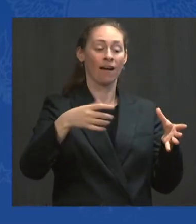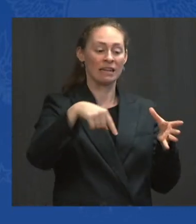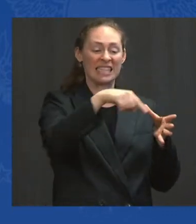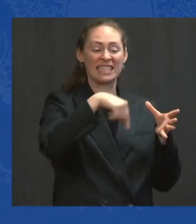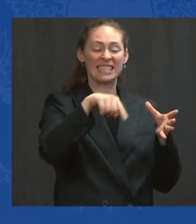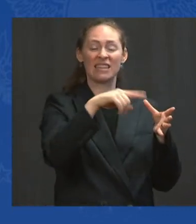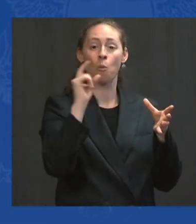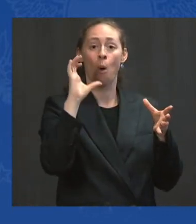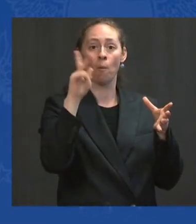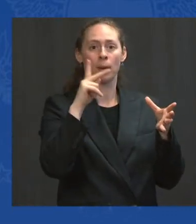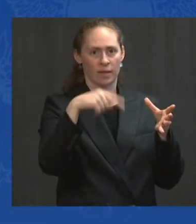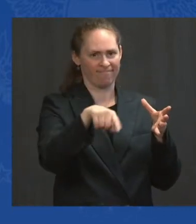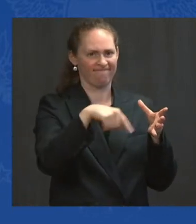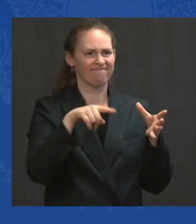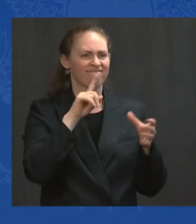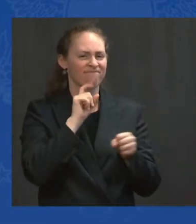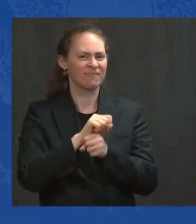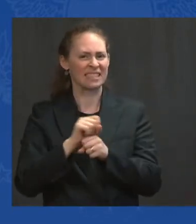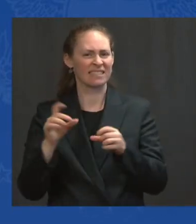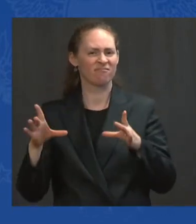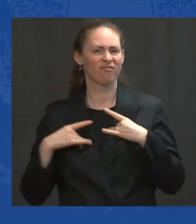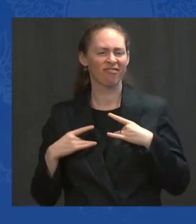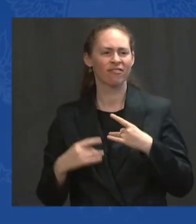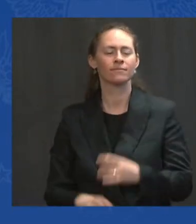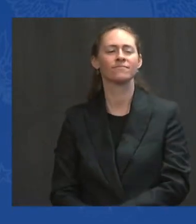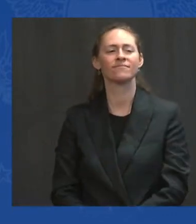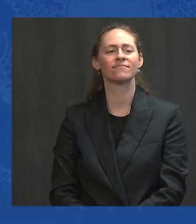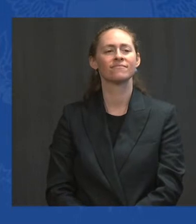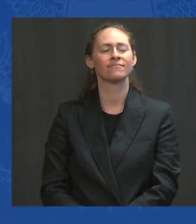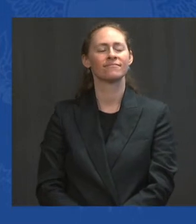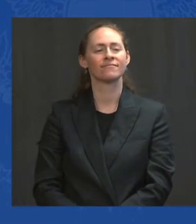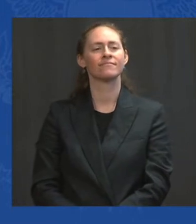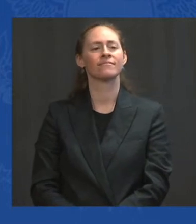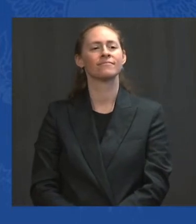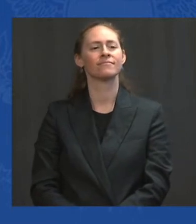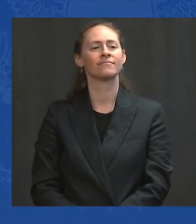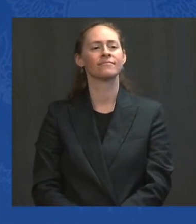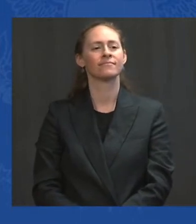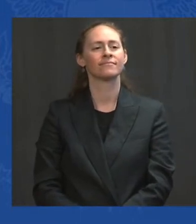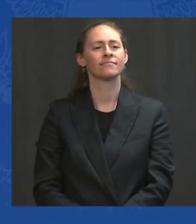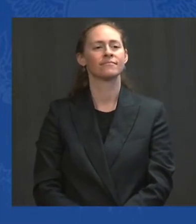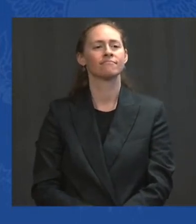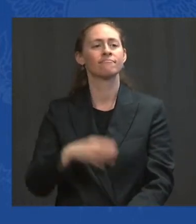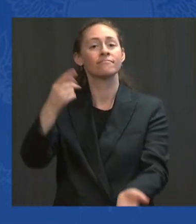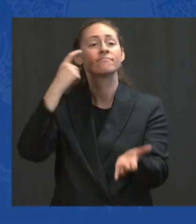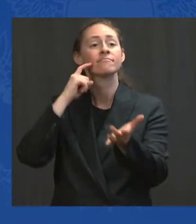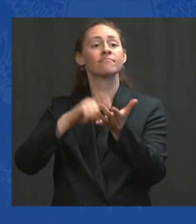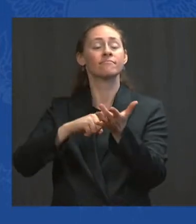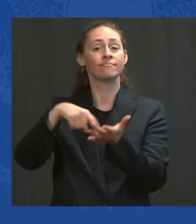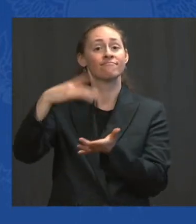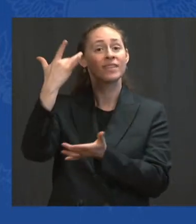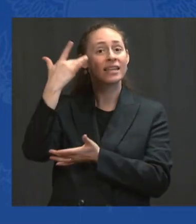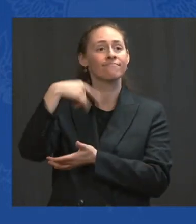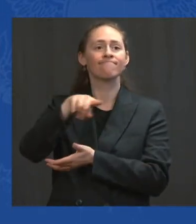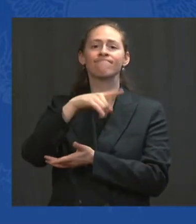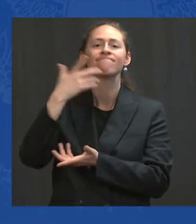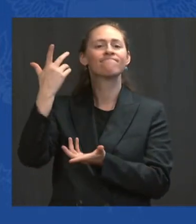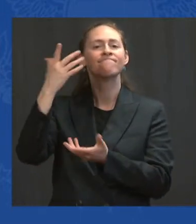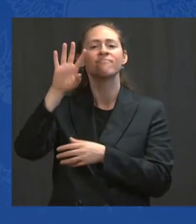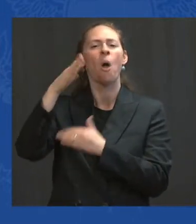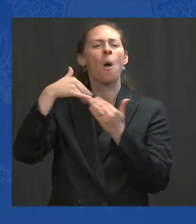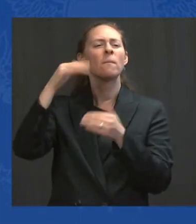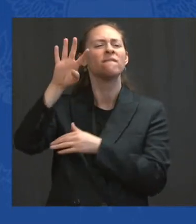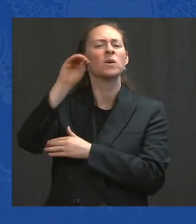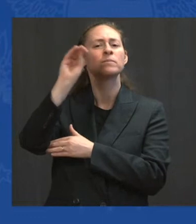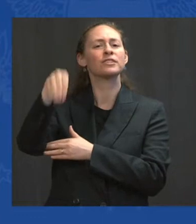have both vaccine coverage less than 40% and cases of greater than or equal to 100 per 100,000